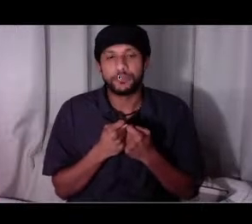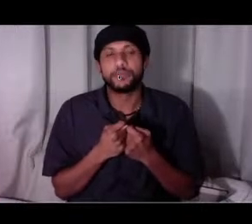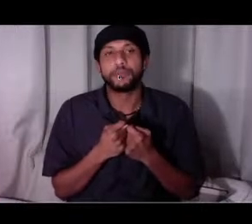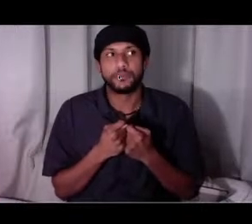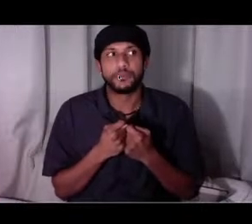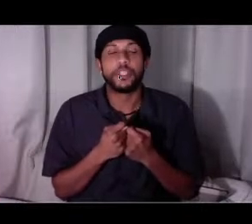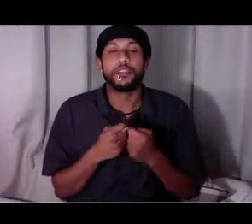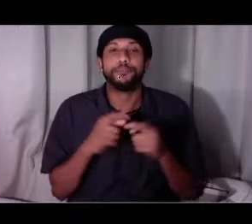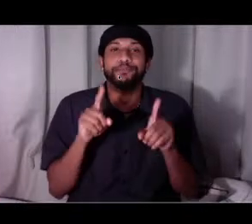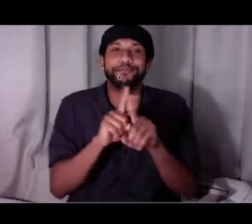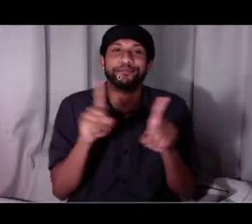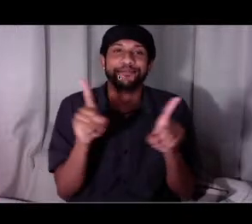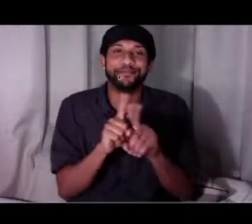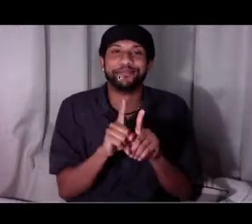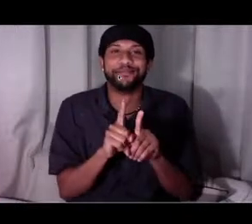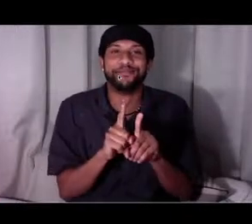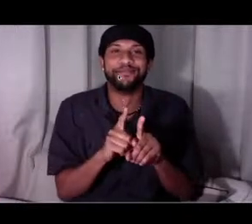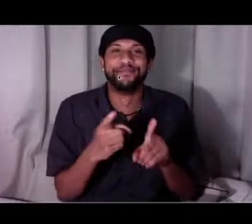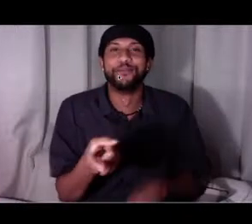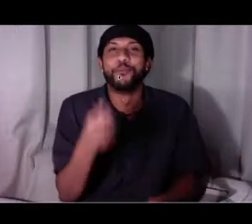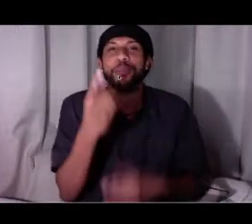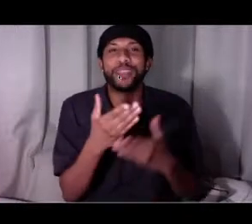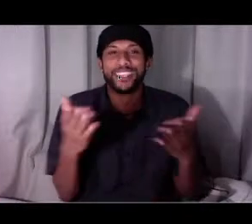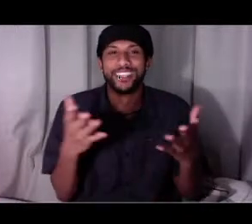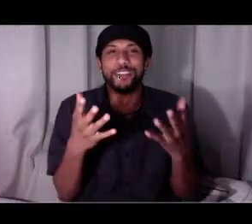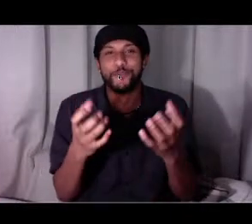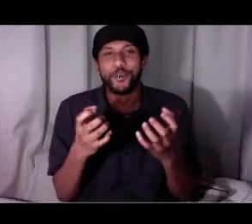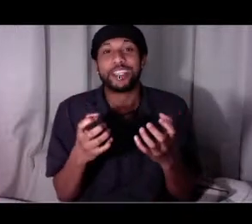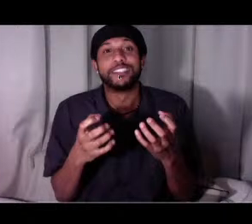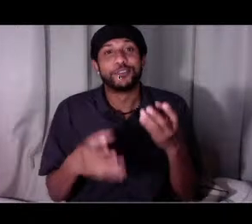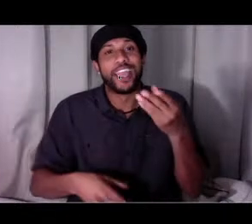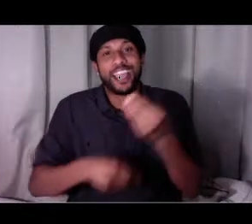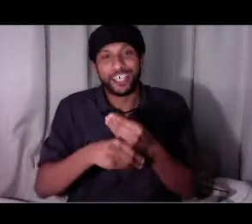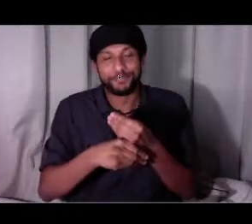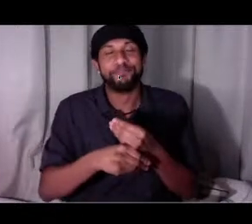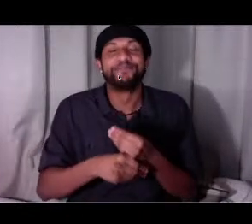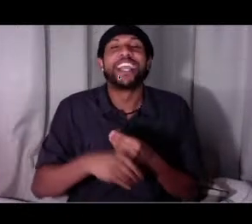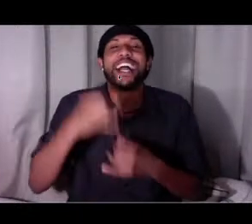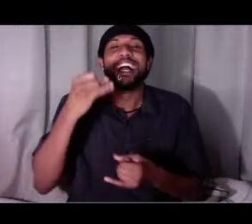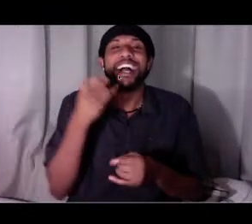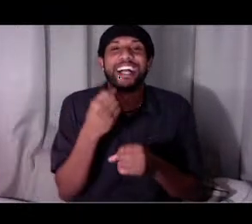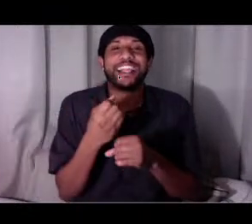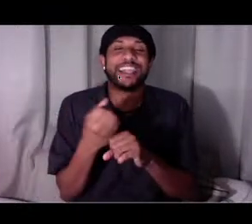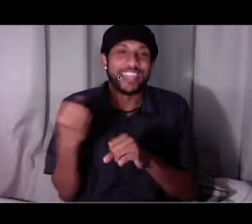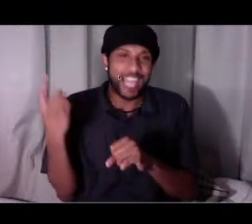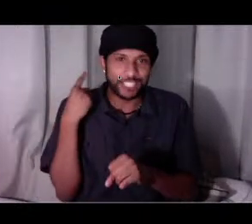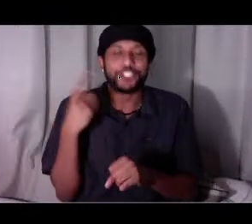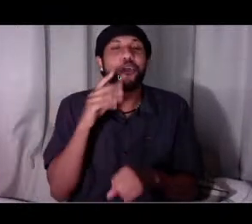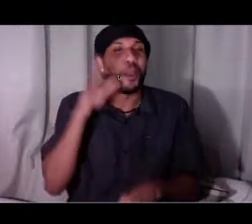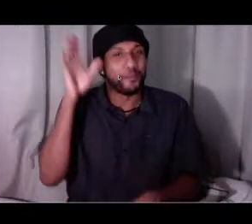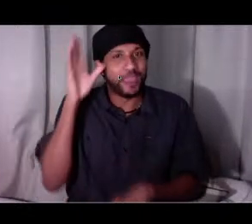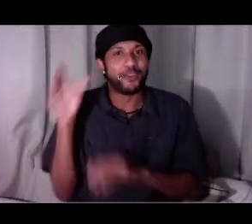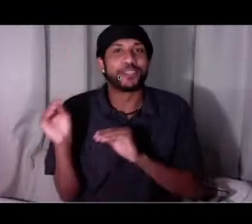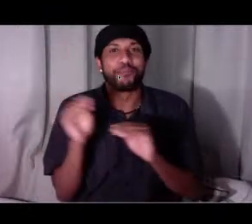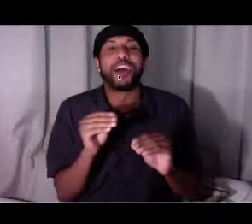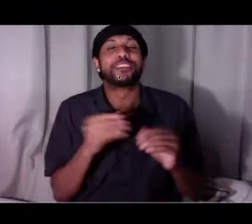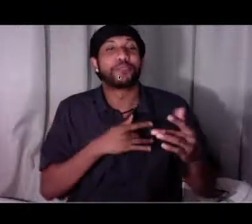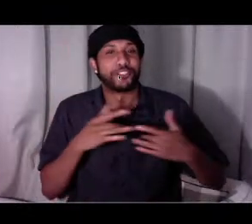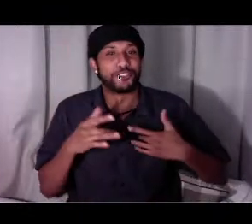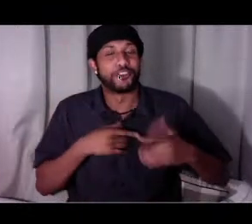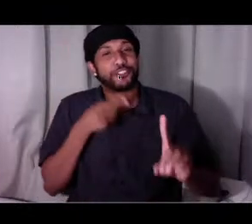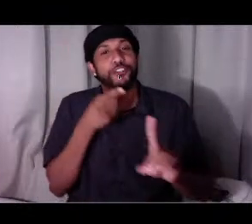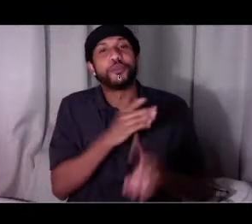day also one thing I wanted to bring to the table was uh last year our parents at deac brought uh some concerns to the